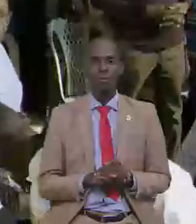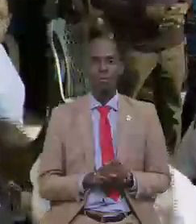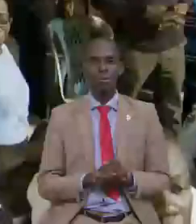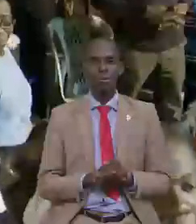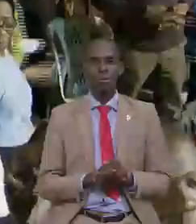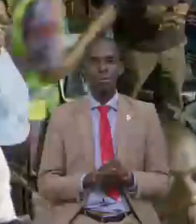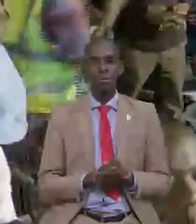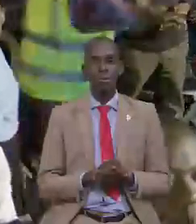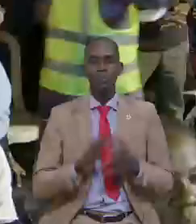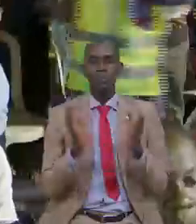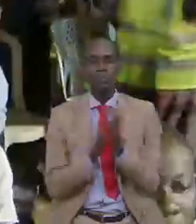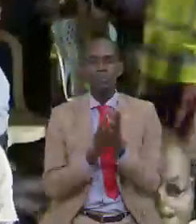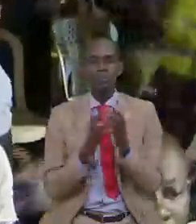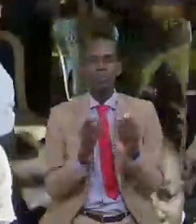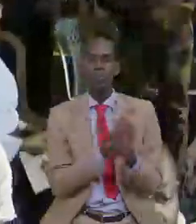Praise the Lord.